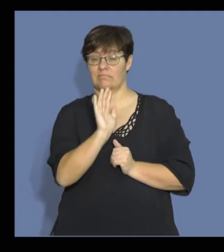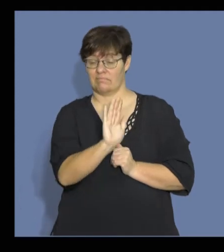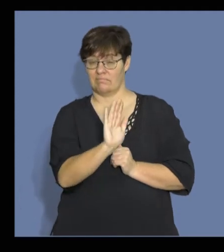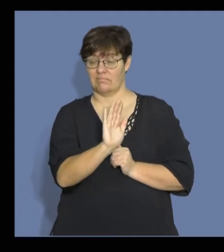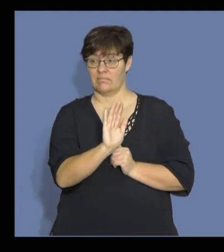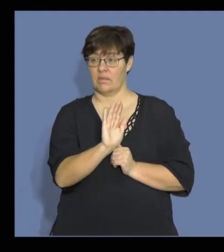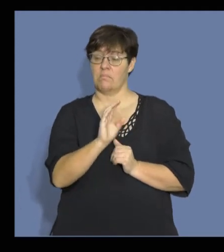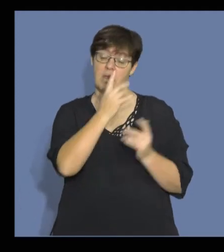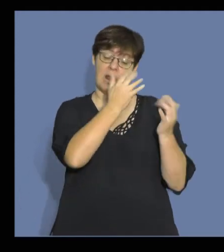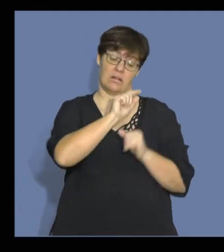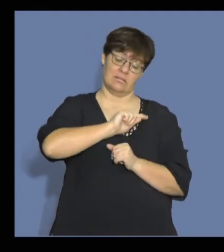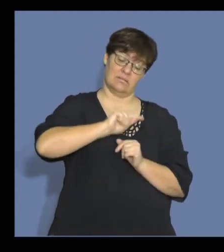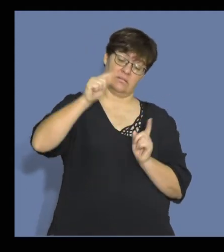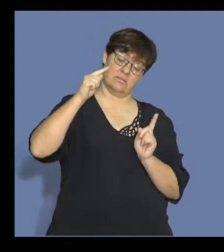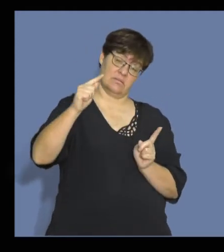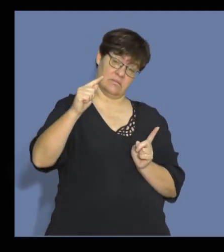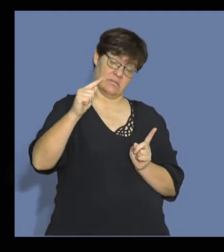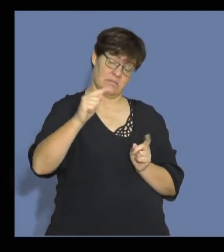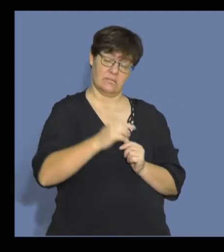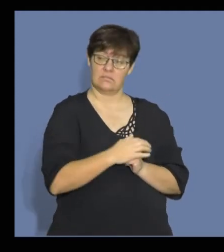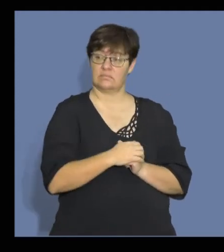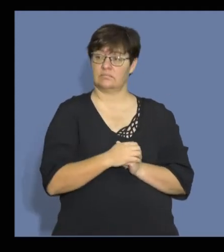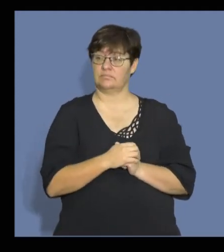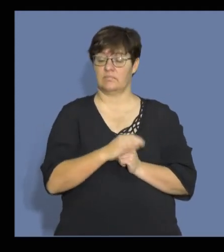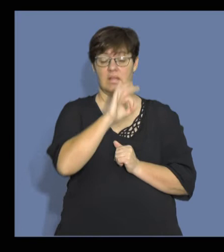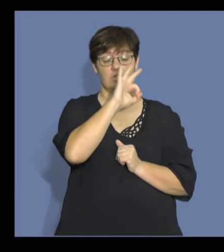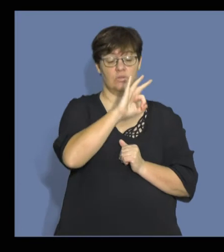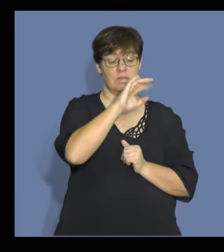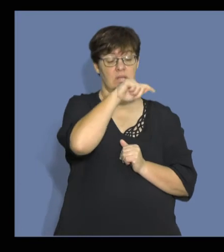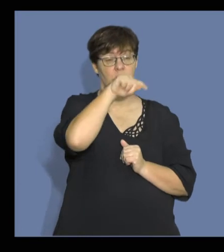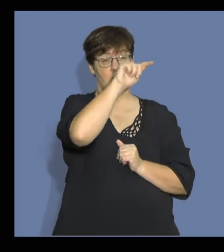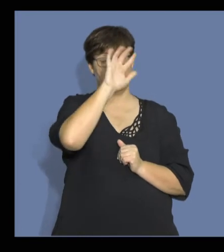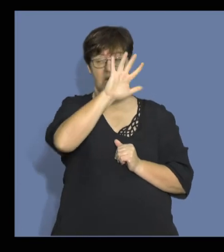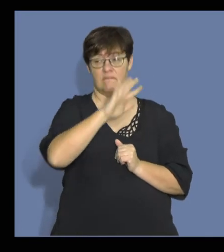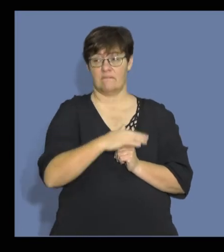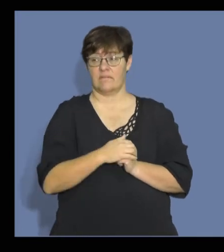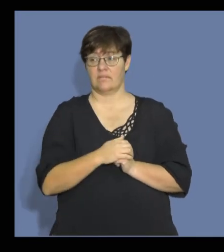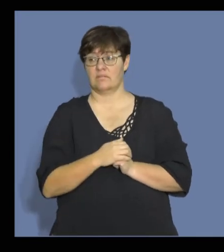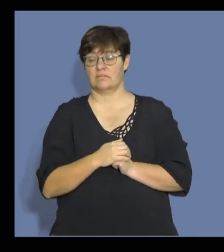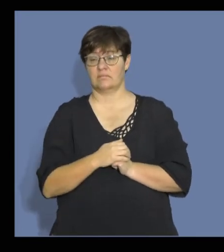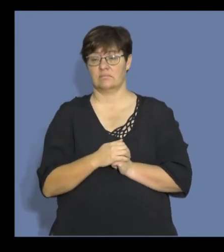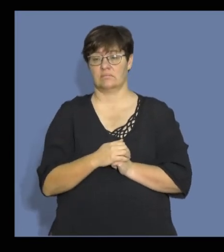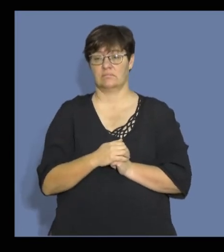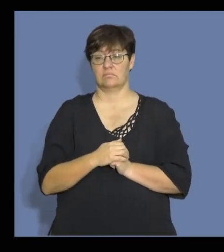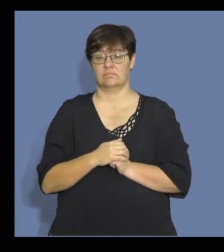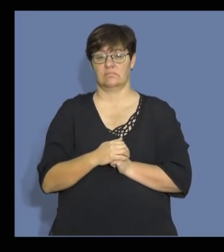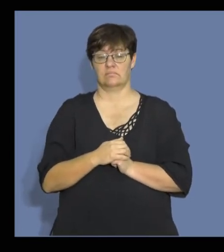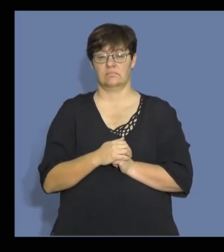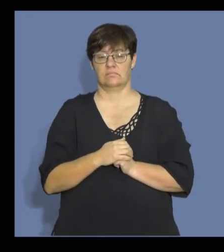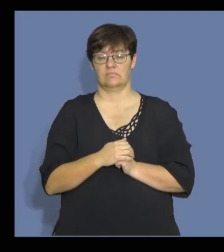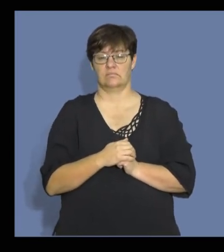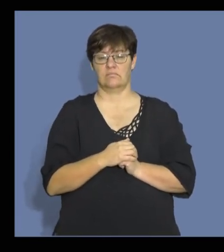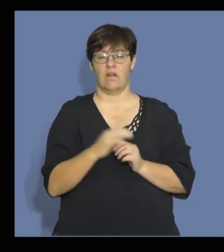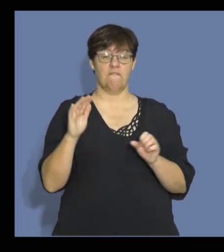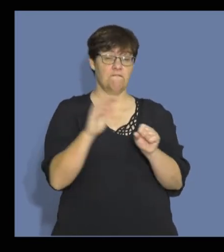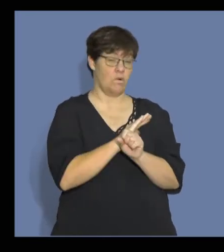So I've now gone and calculated this distance of MN. That distance there, I've drawn it on my sketch, is 3 root 5. I haven't got